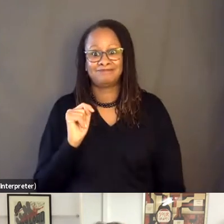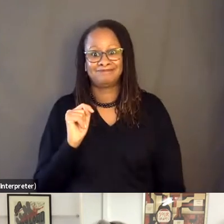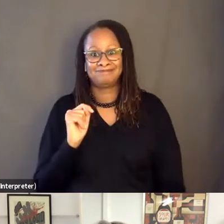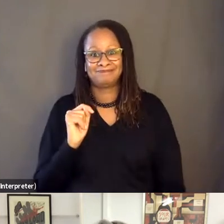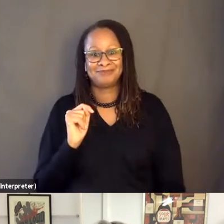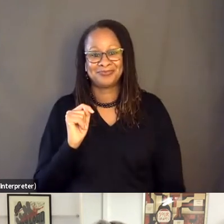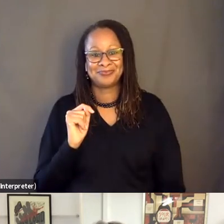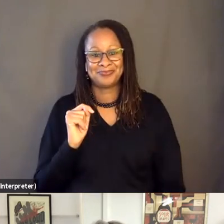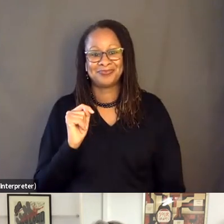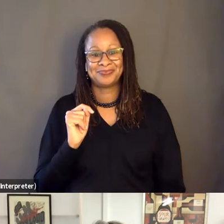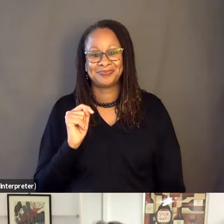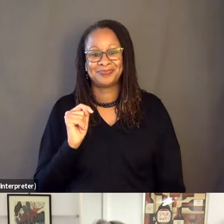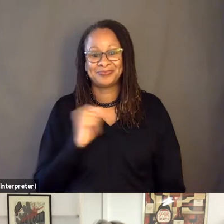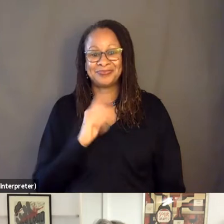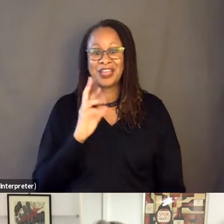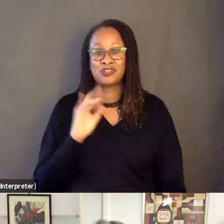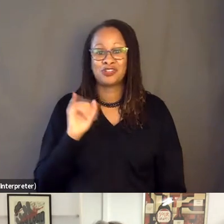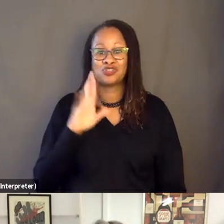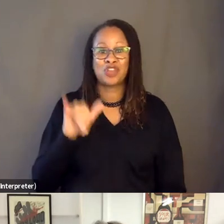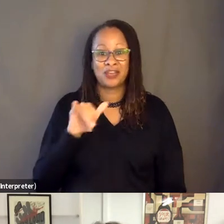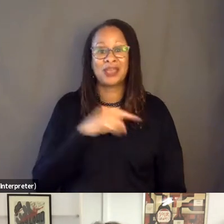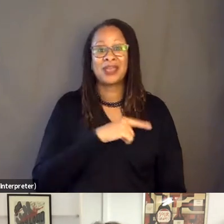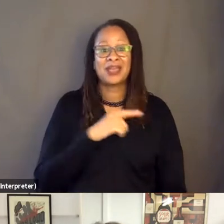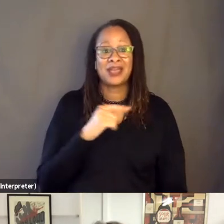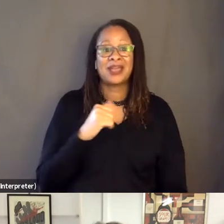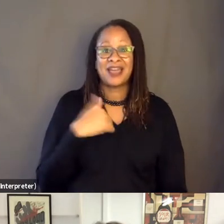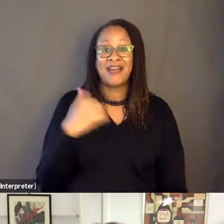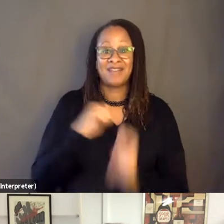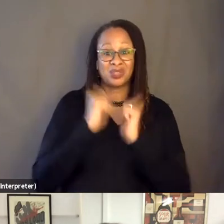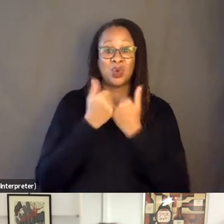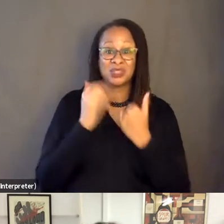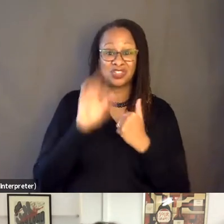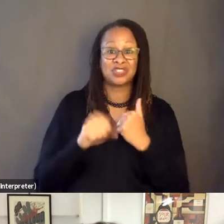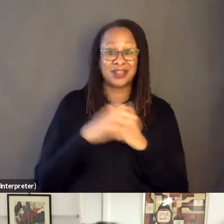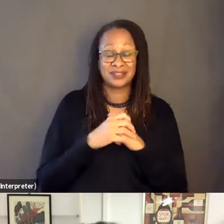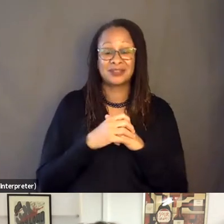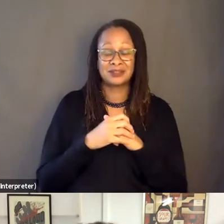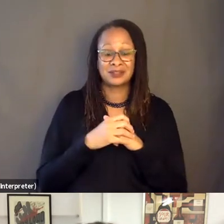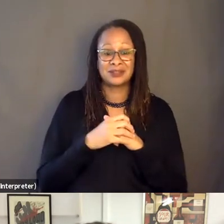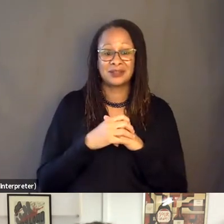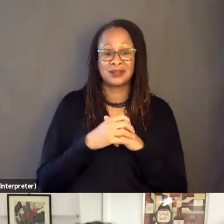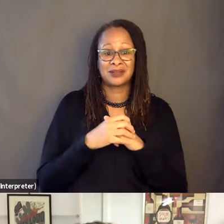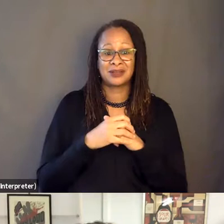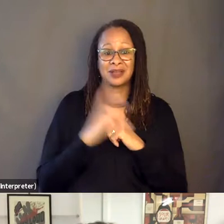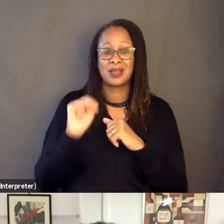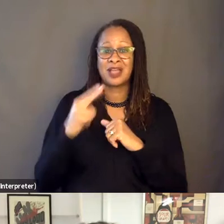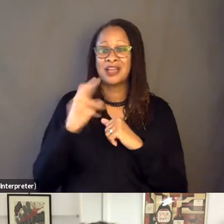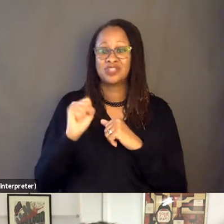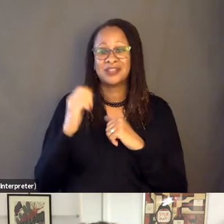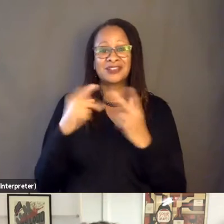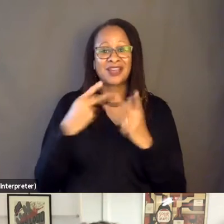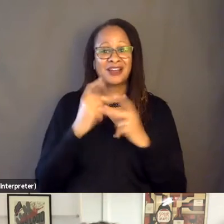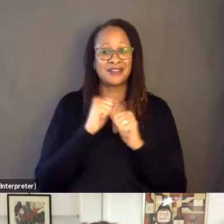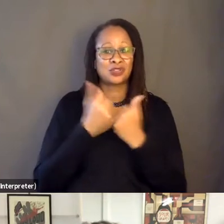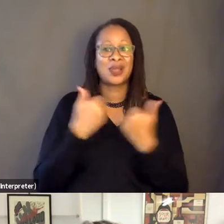Yeah, I mean, in that case, it's a housing association. But oh, yeah, that's good. How many societies have that kind of supported